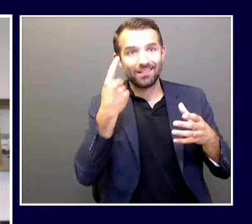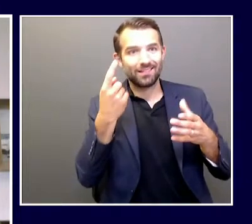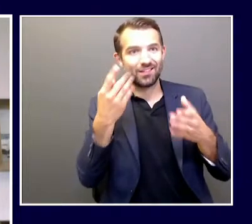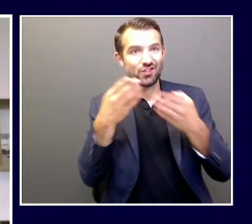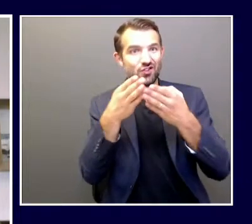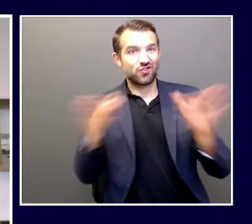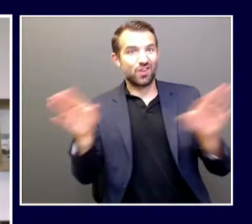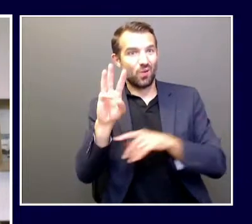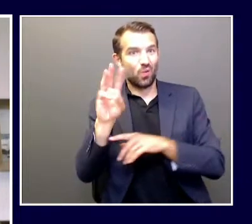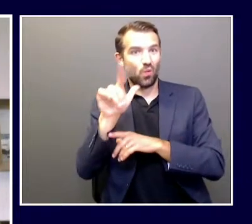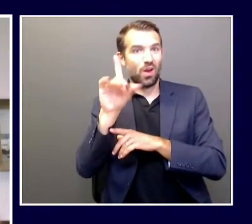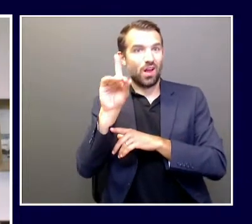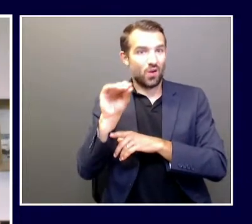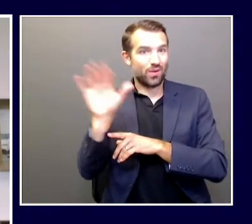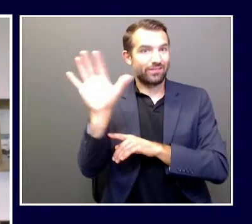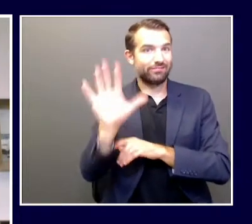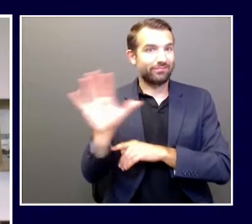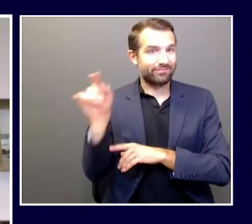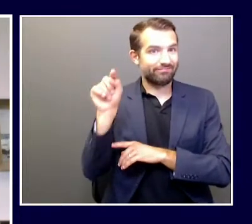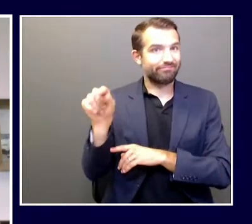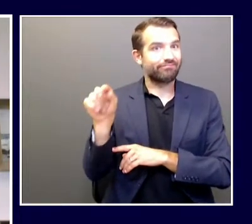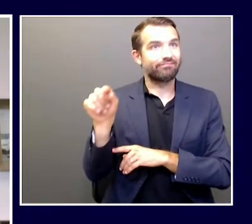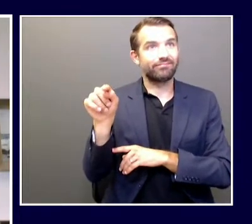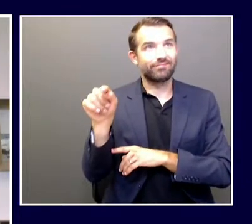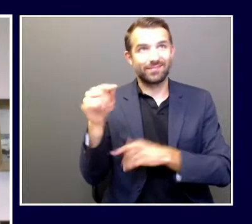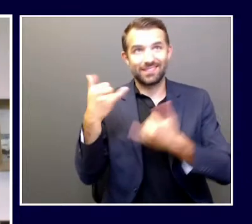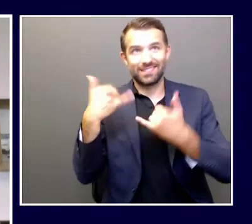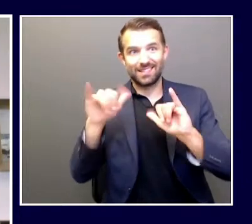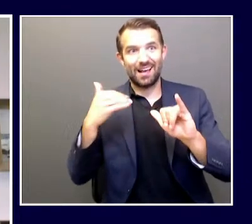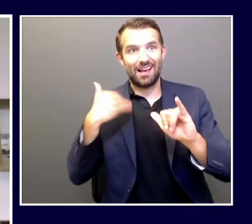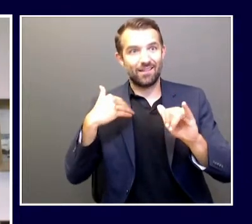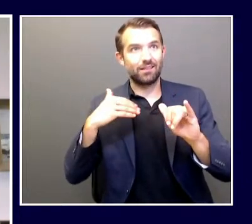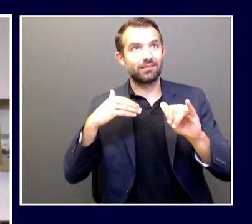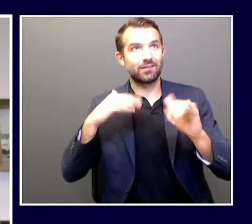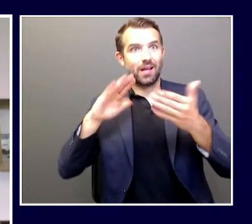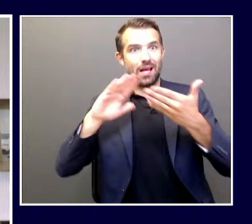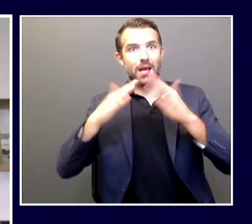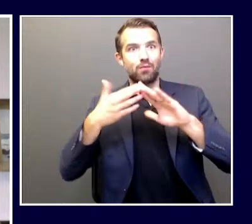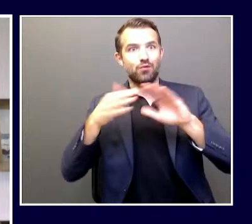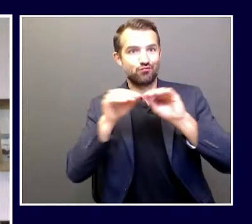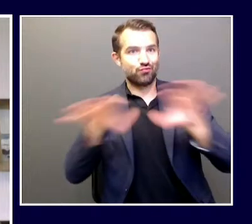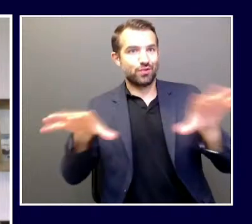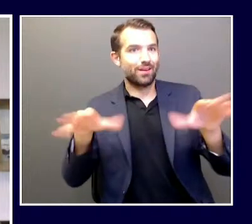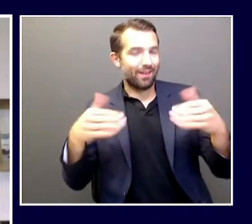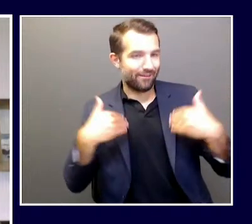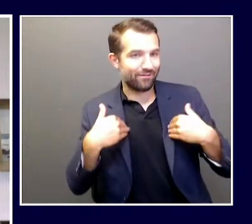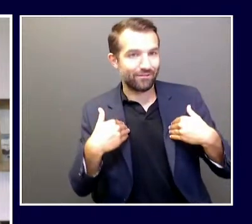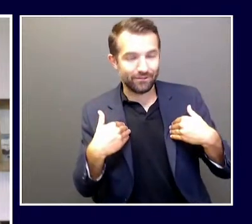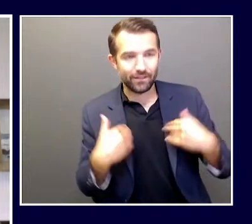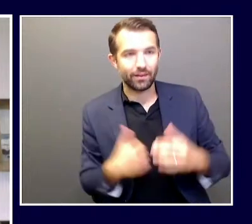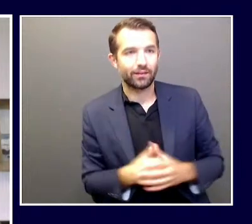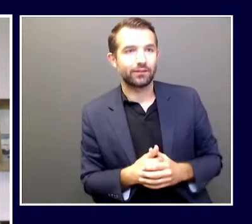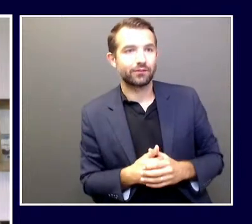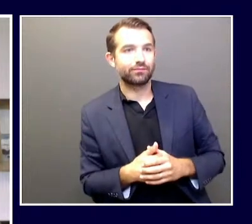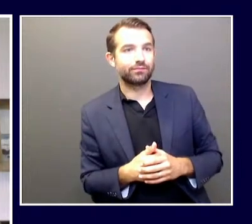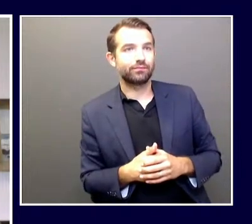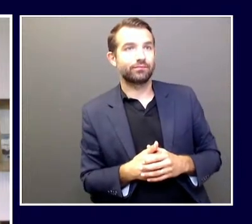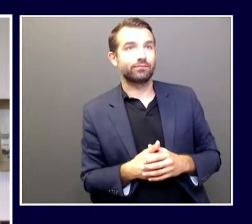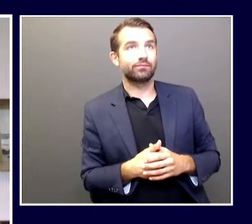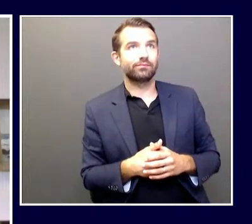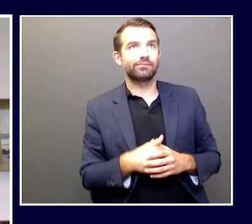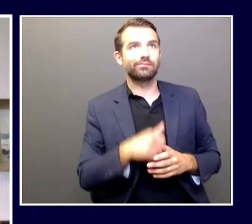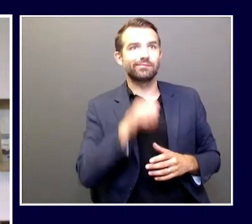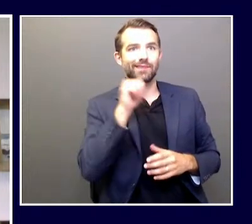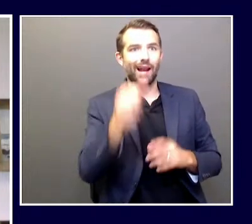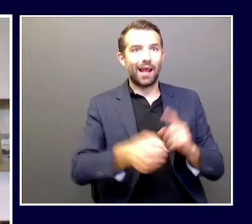community transmission as compared to outbreaks that were driven by focal outbreaks.